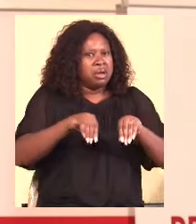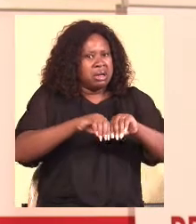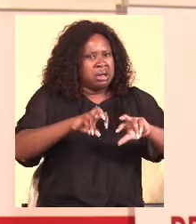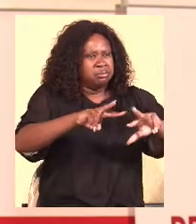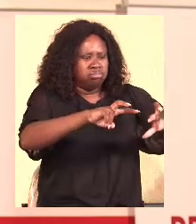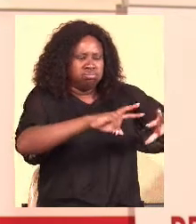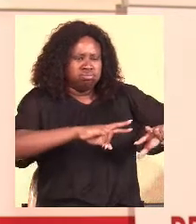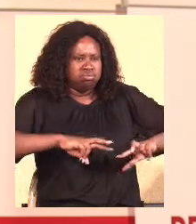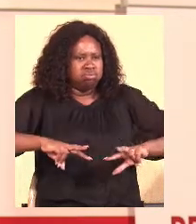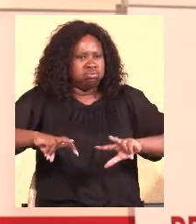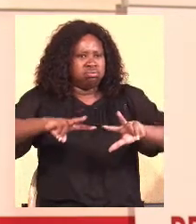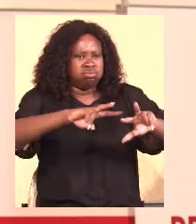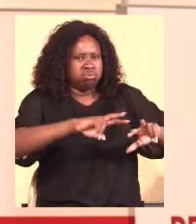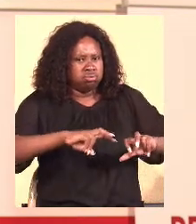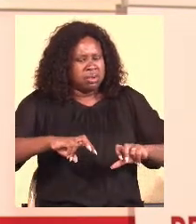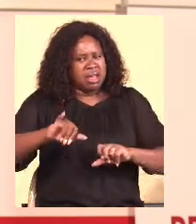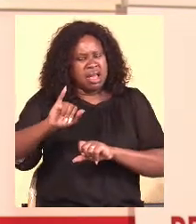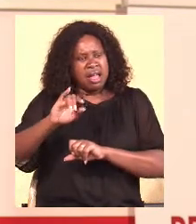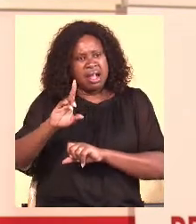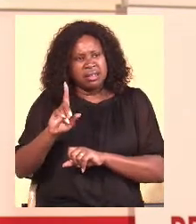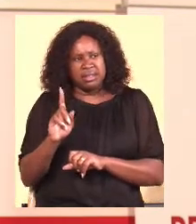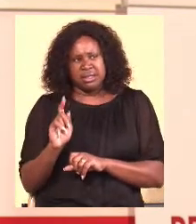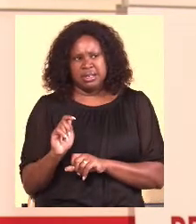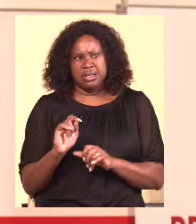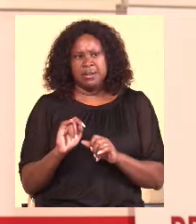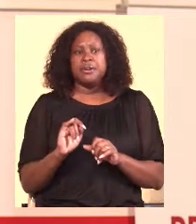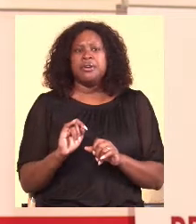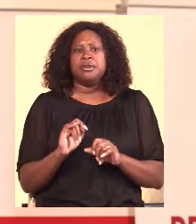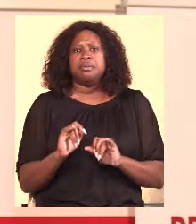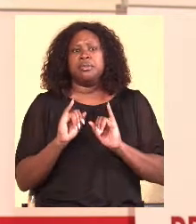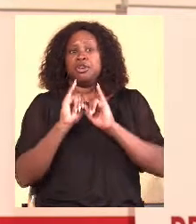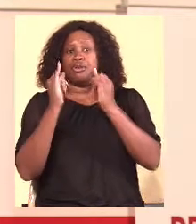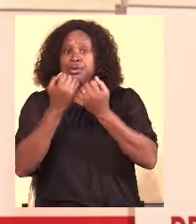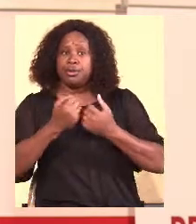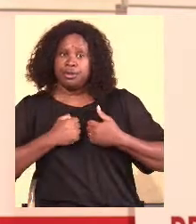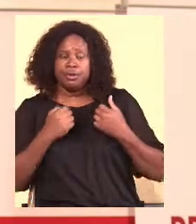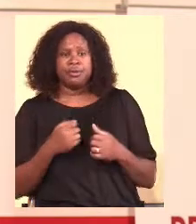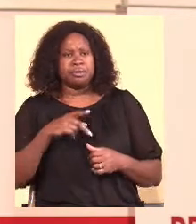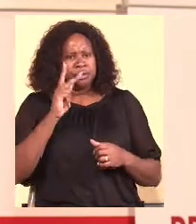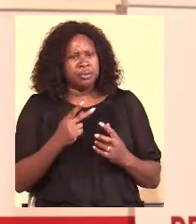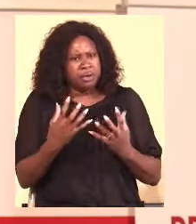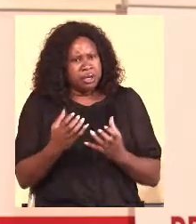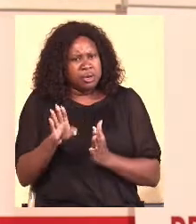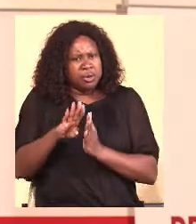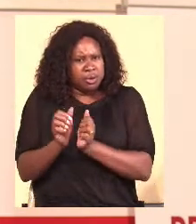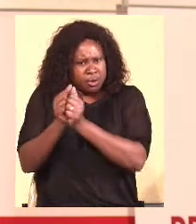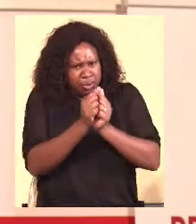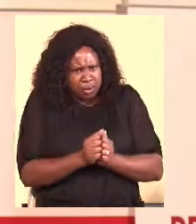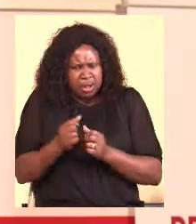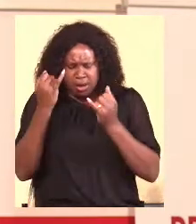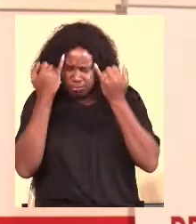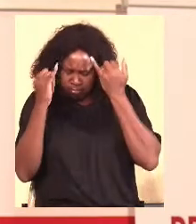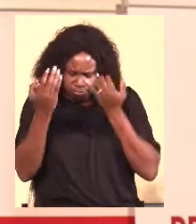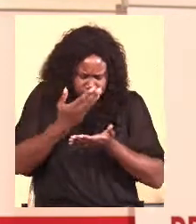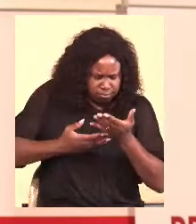the IT infrastructure across our institutions. We also needed to come together to brainstorm and assess